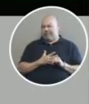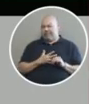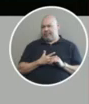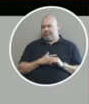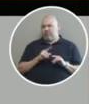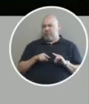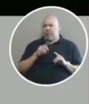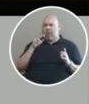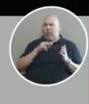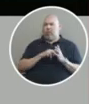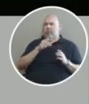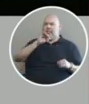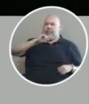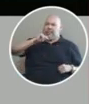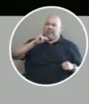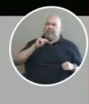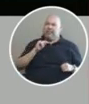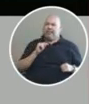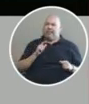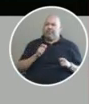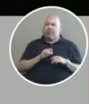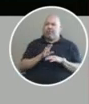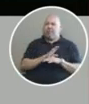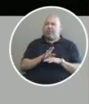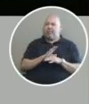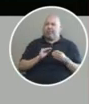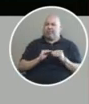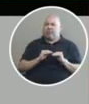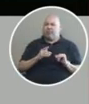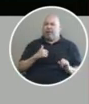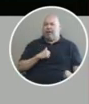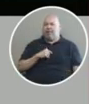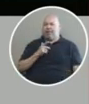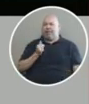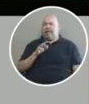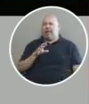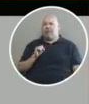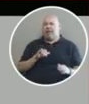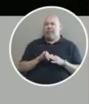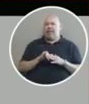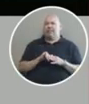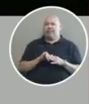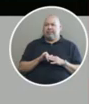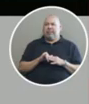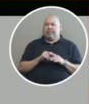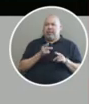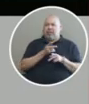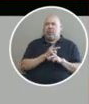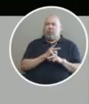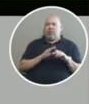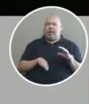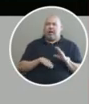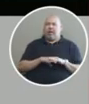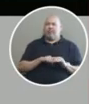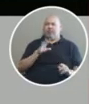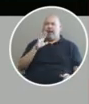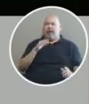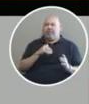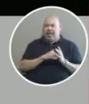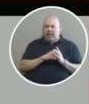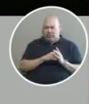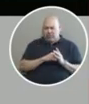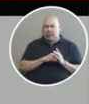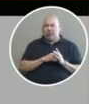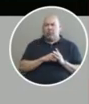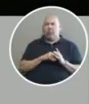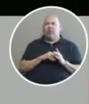Now, when you're looking at the small business, now there's a error here. This would be of loans up to $5,000.